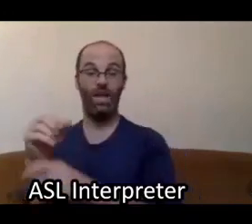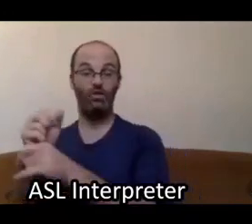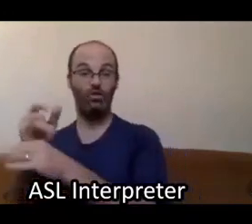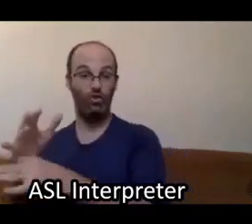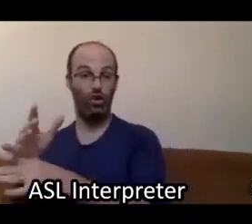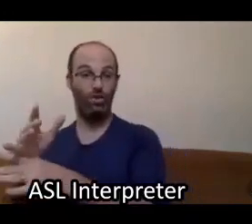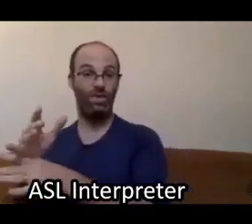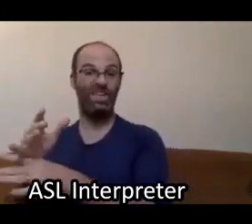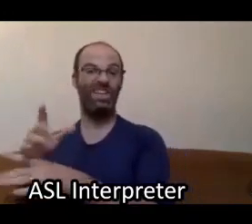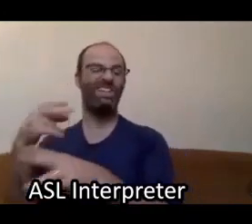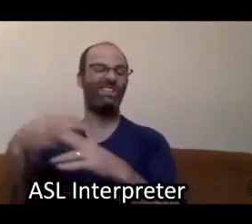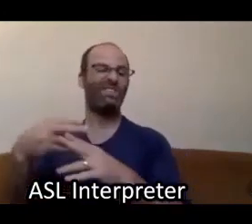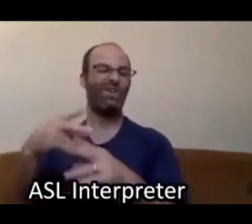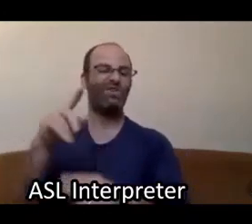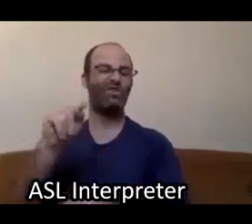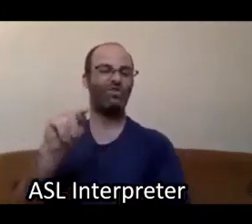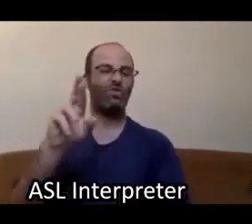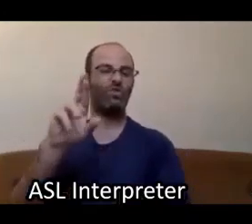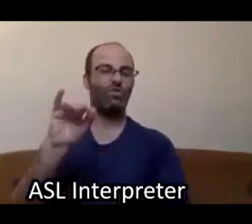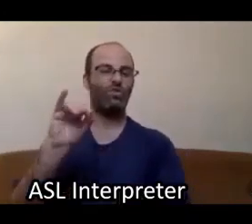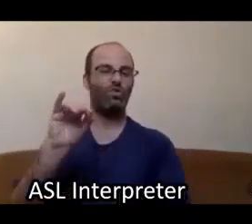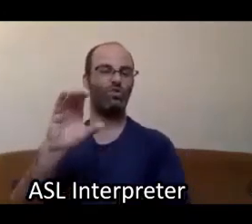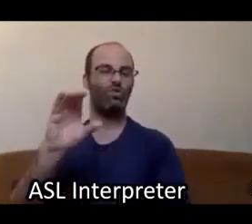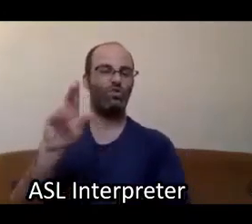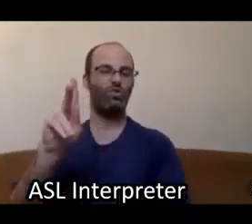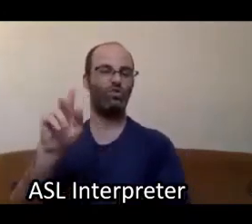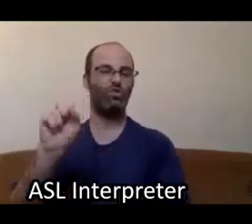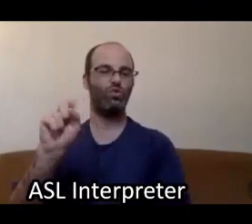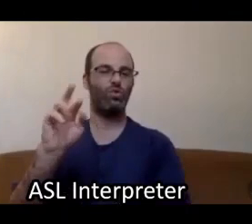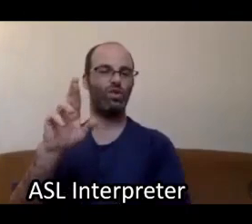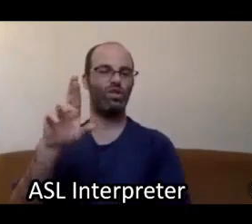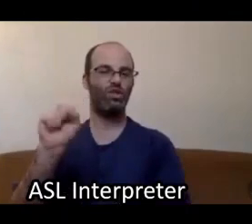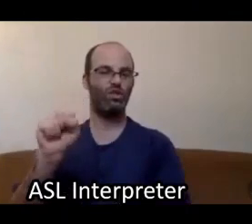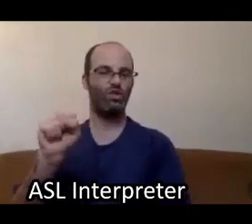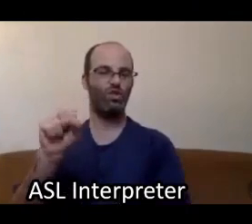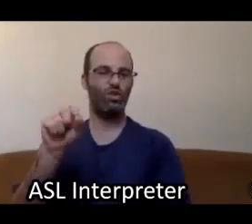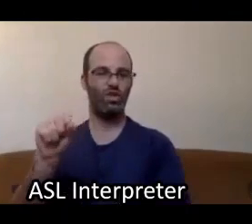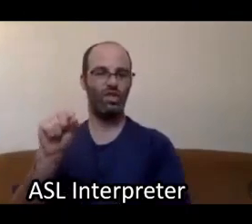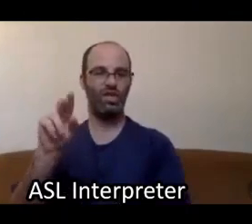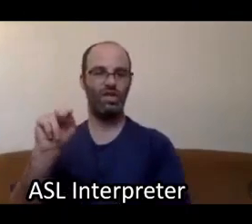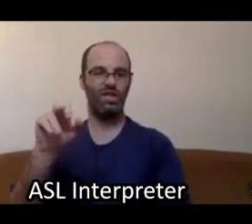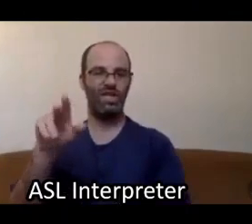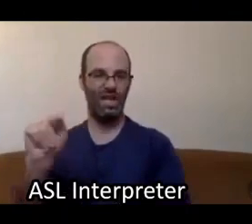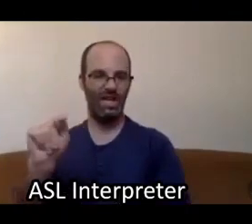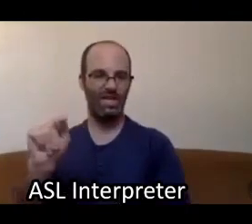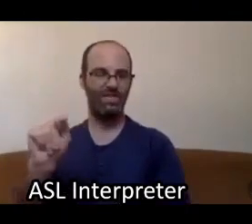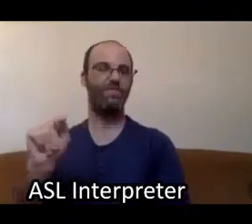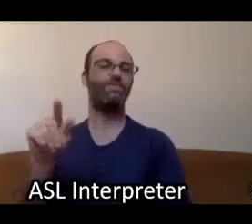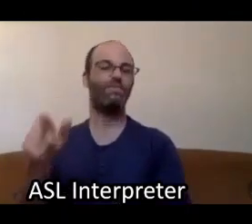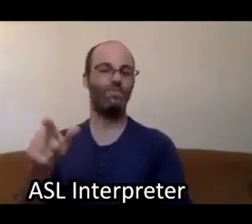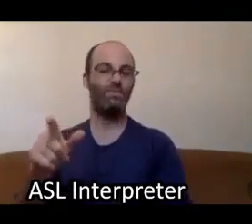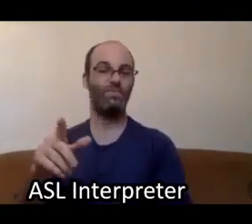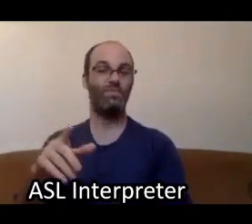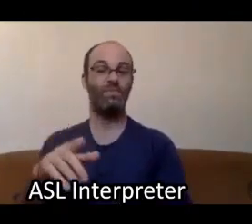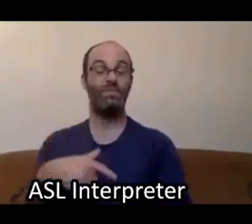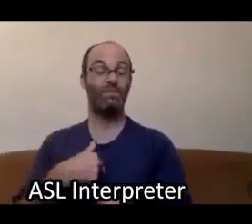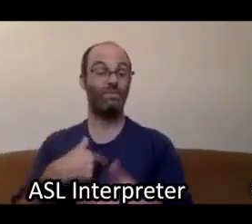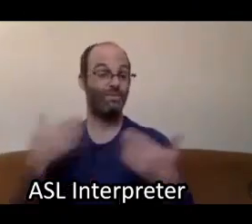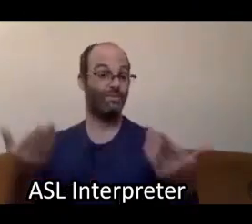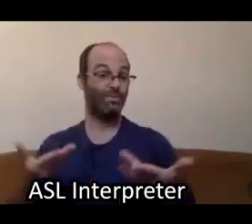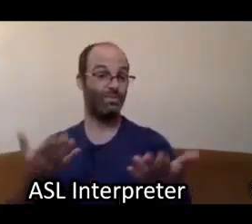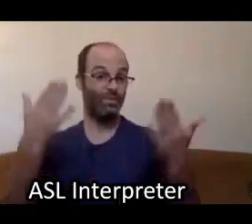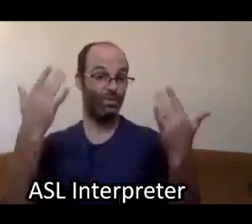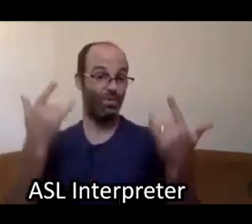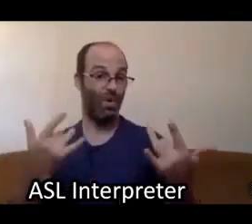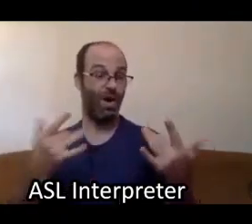Net. And the game that I'm here to talk about today, I suppose, and my experiences with,